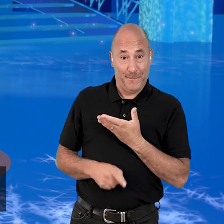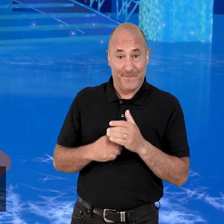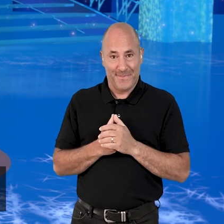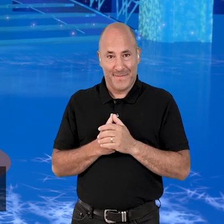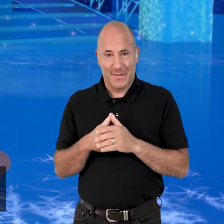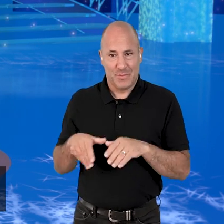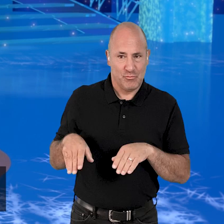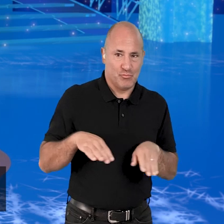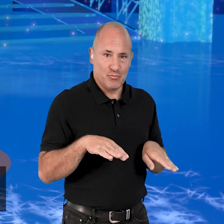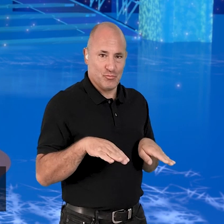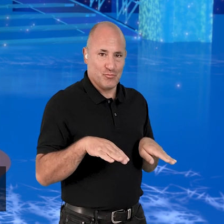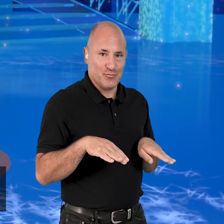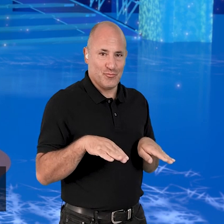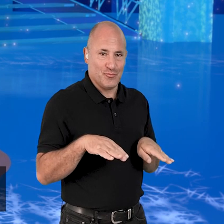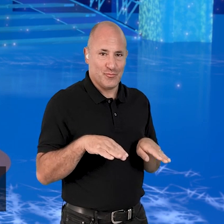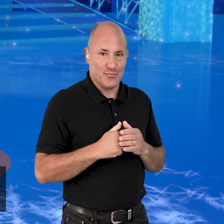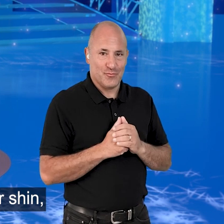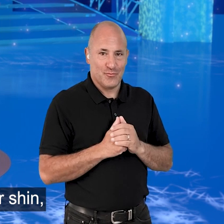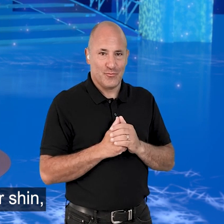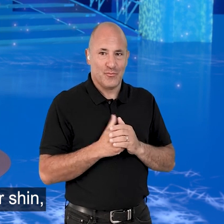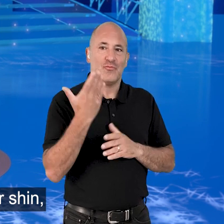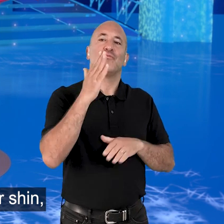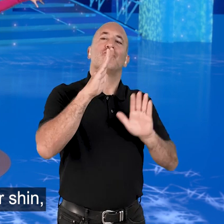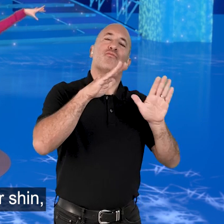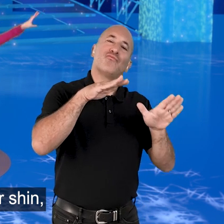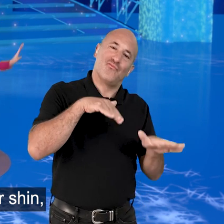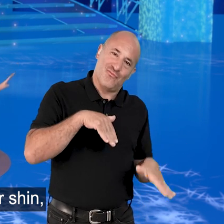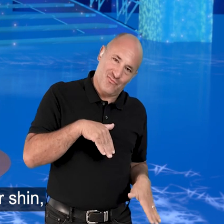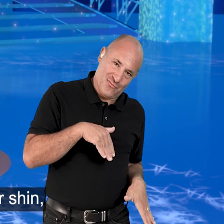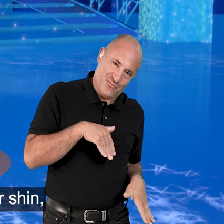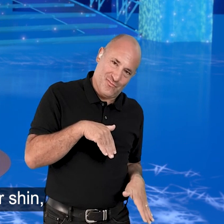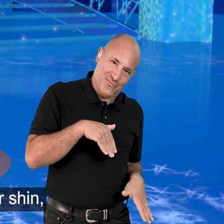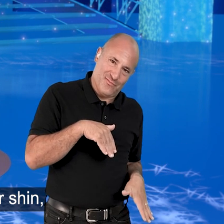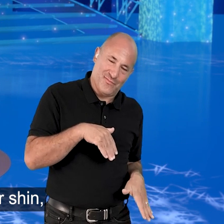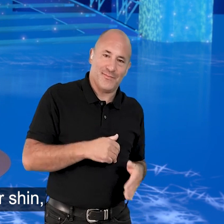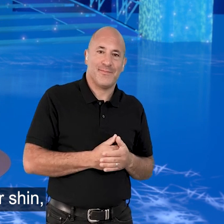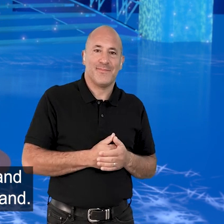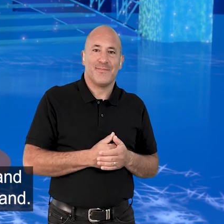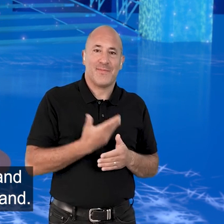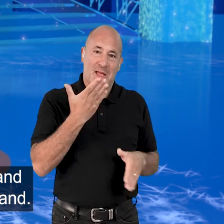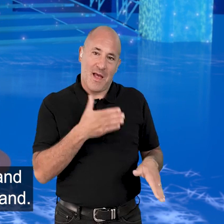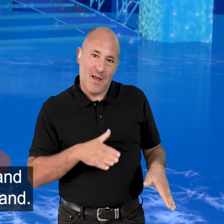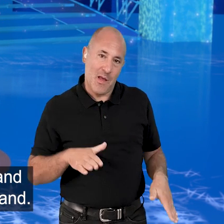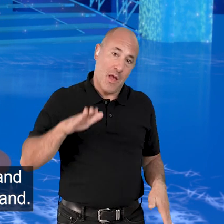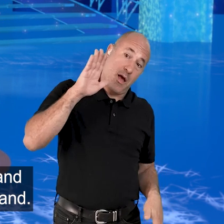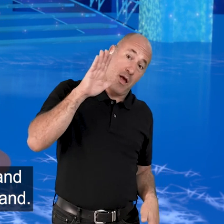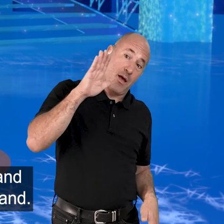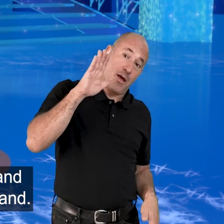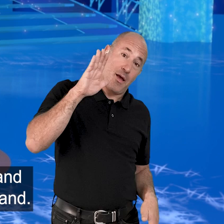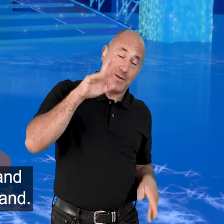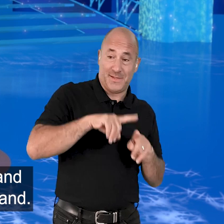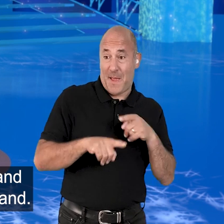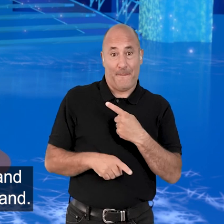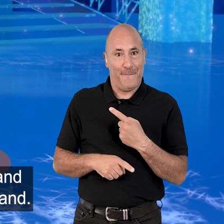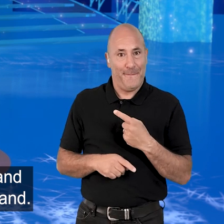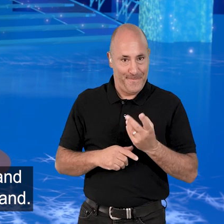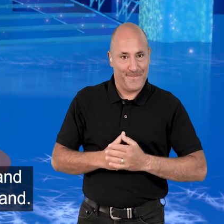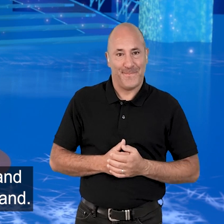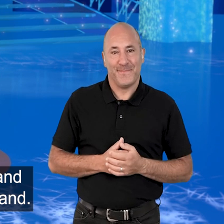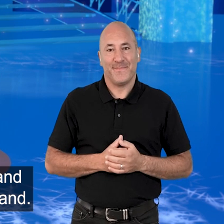toe the other way. Reaching forward, touching your shin, reach up with your other hand up to the